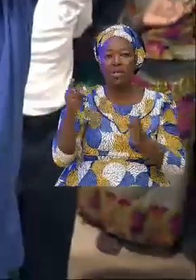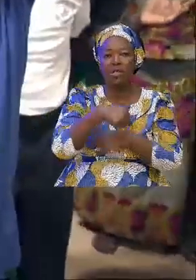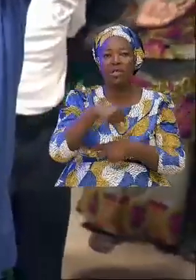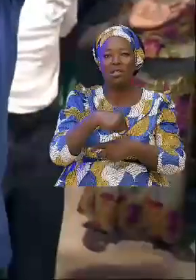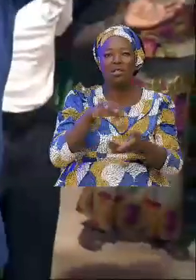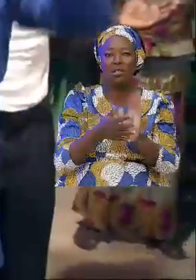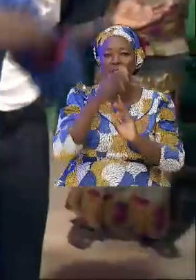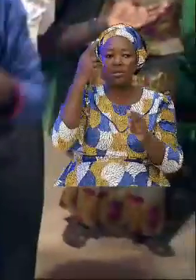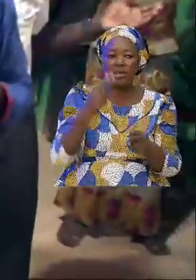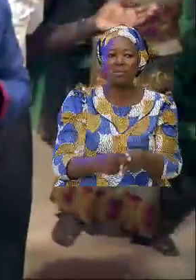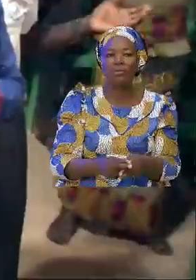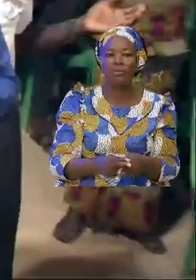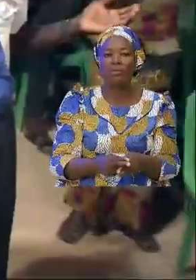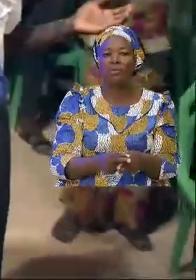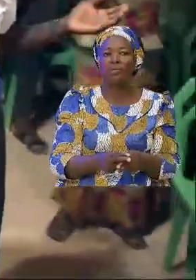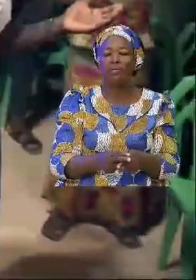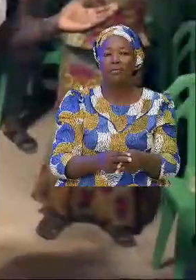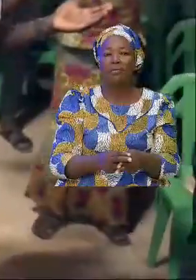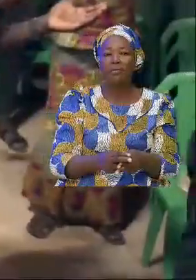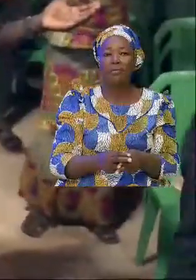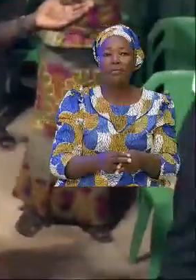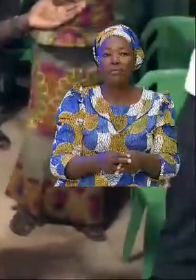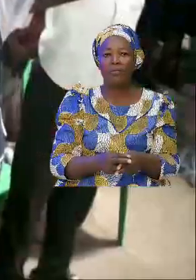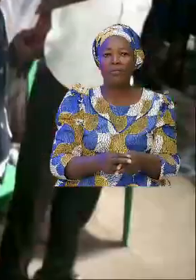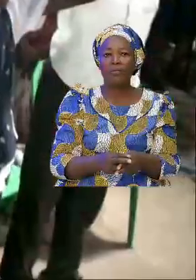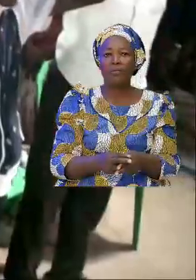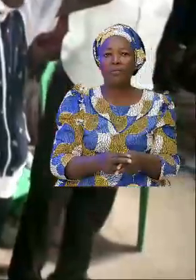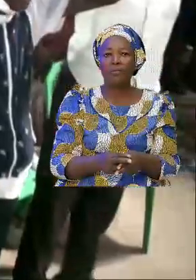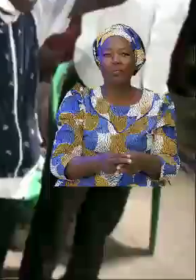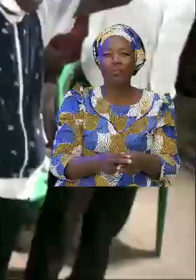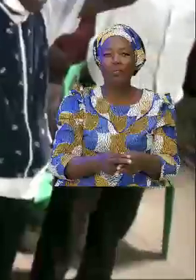Incurable diseases will be healed in Jesus' name.